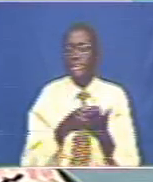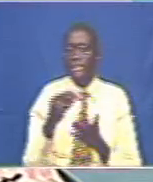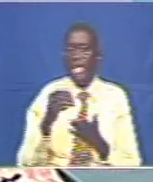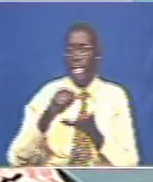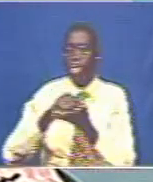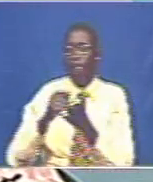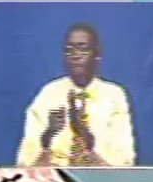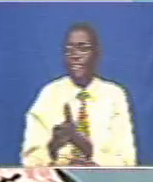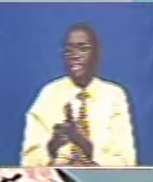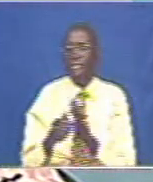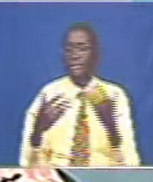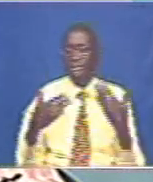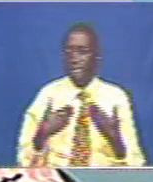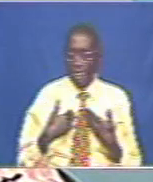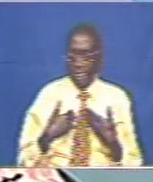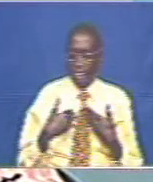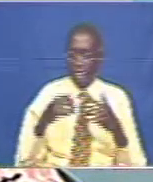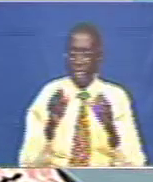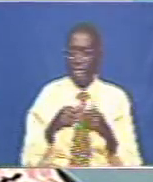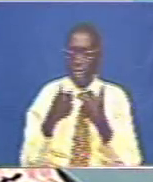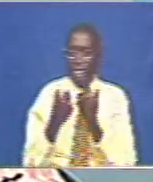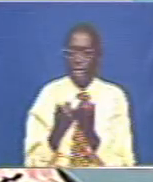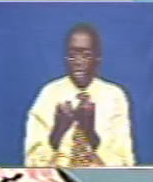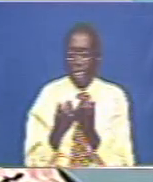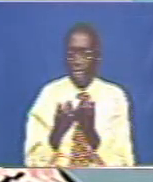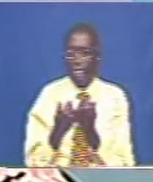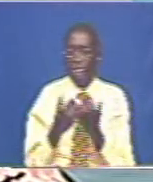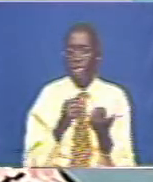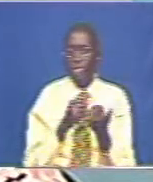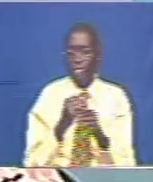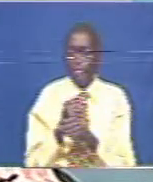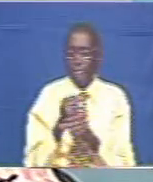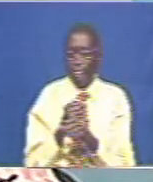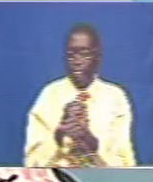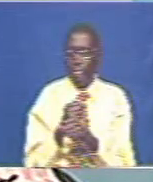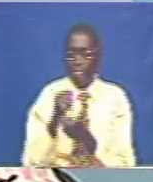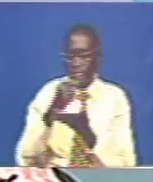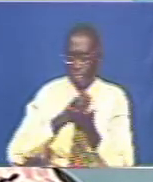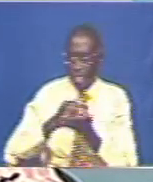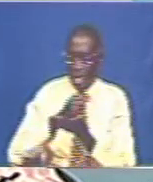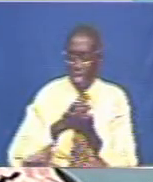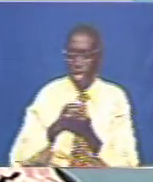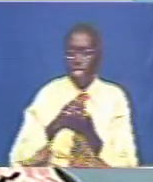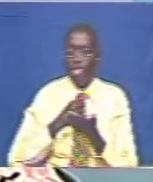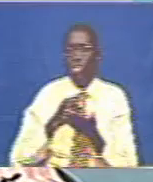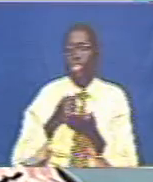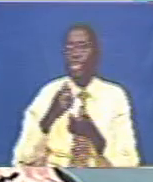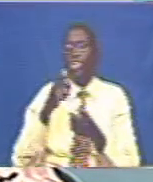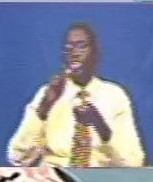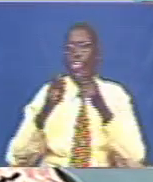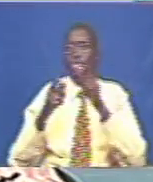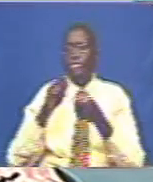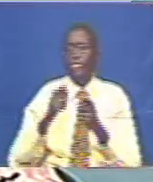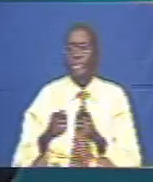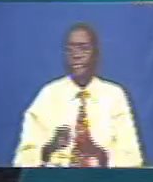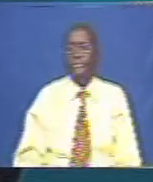have even societies that are doing the whole value chain and even are blending their own coffee. Like Sassini. Yes, like